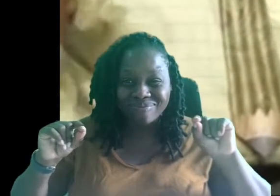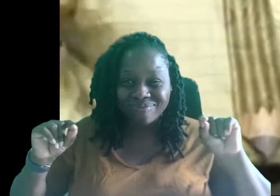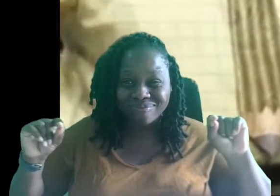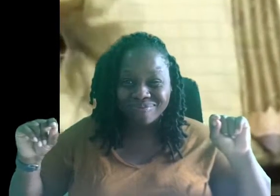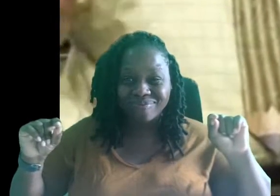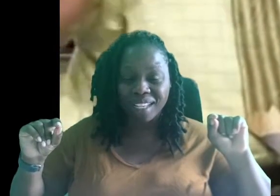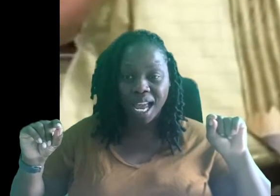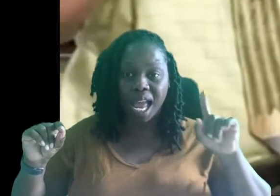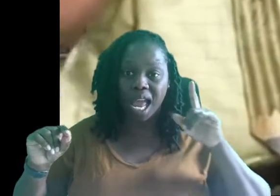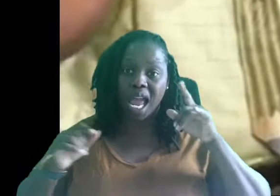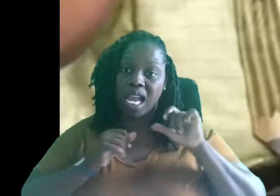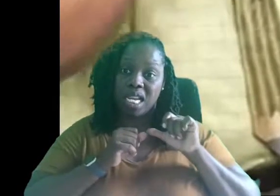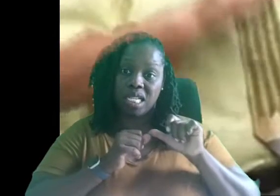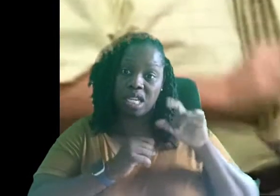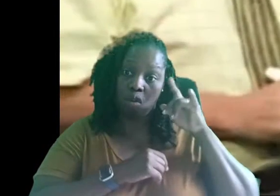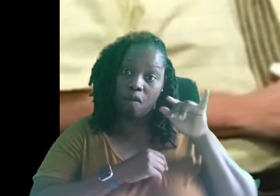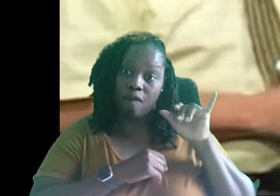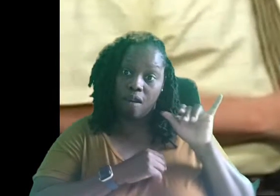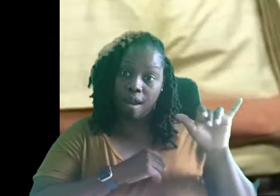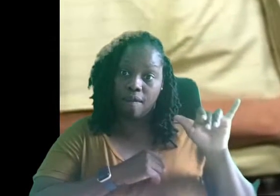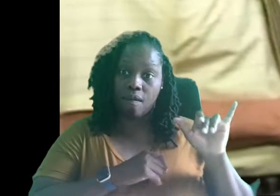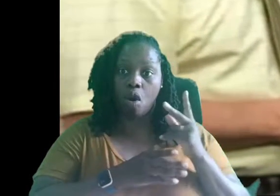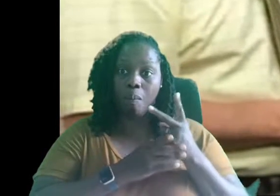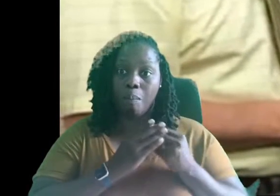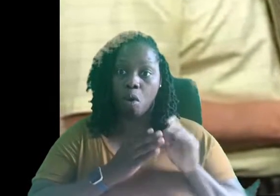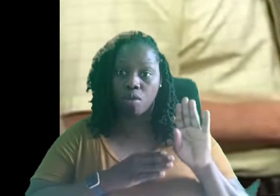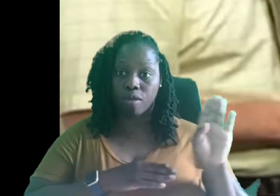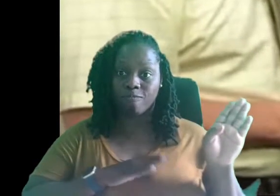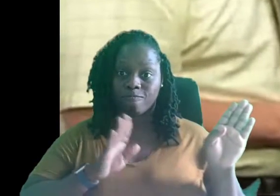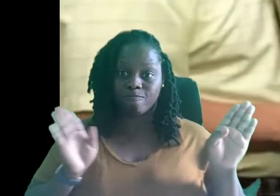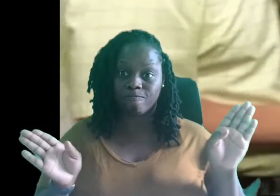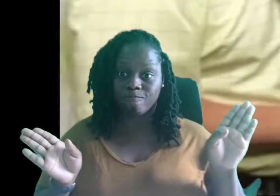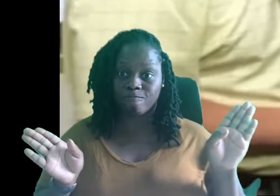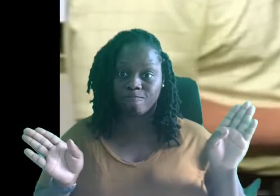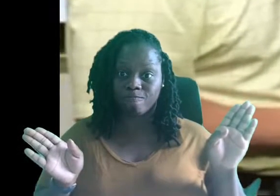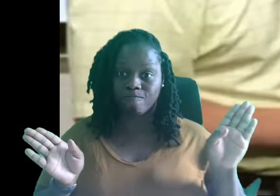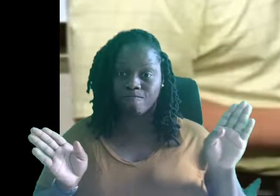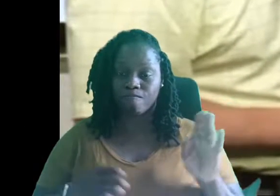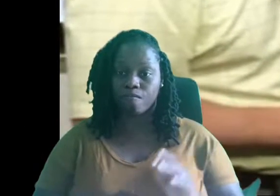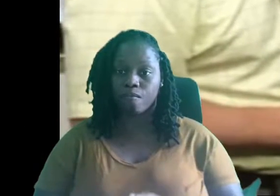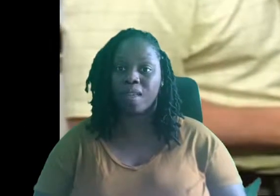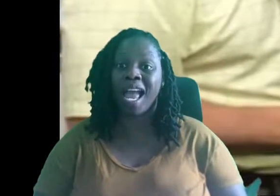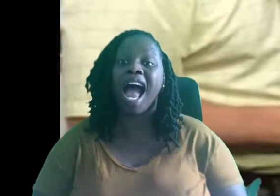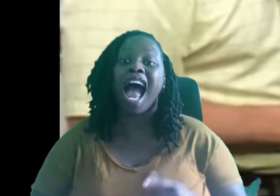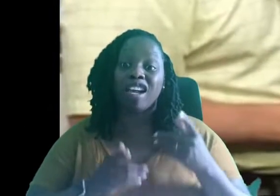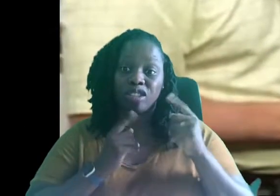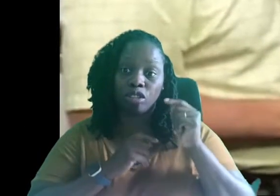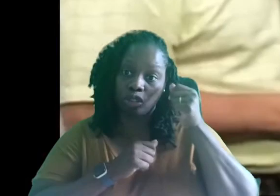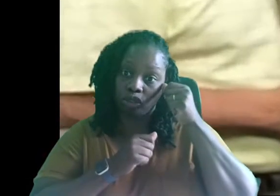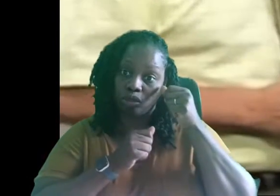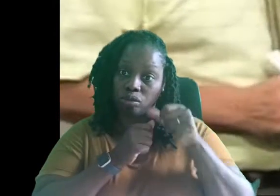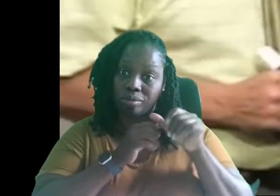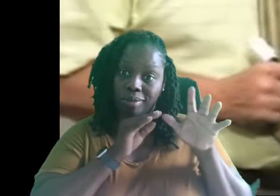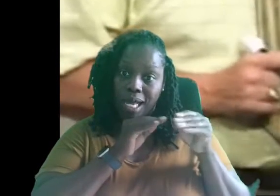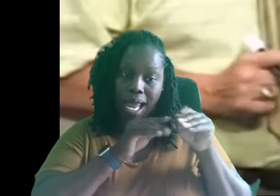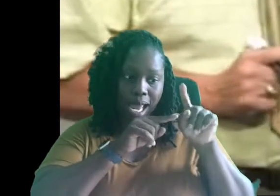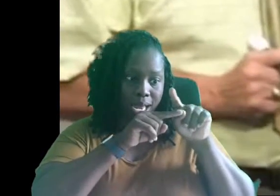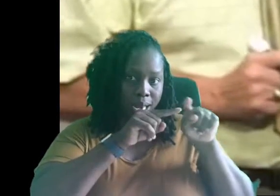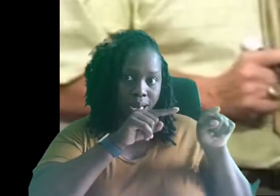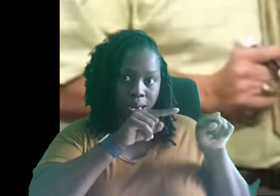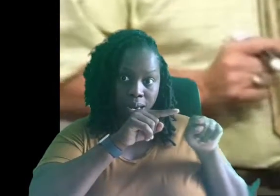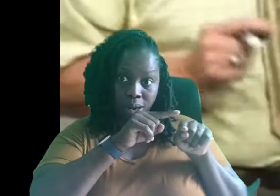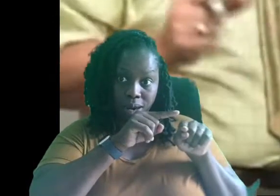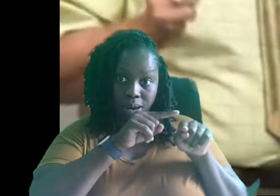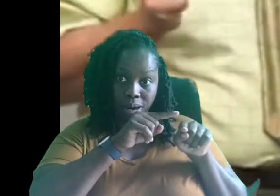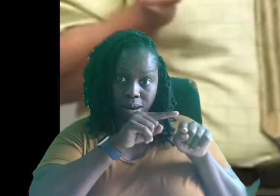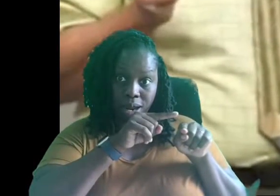that's so thin that it has absolutely no width at all. But I'll try to remember to always put arrows on the ends